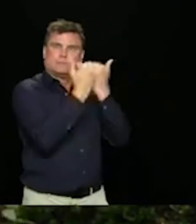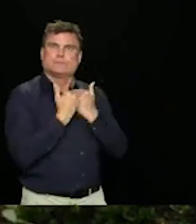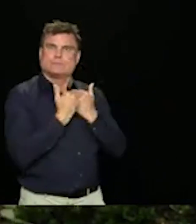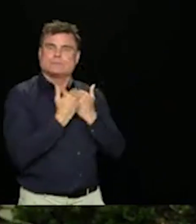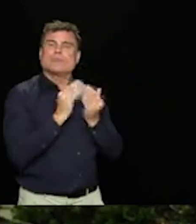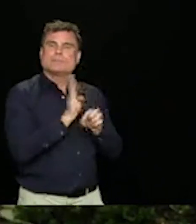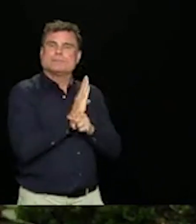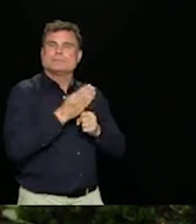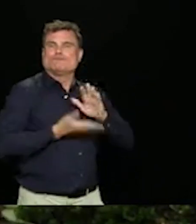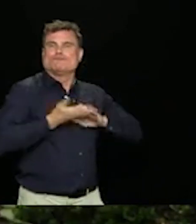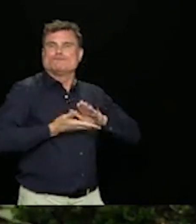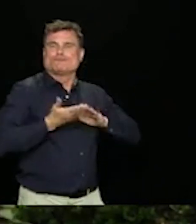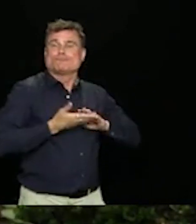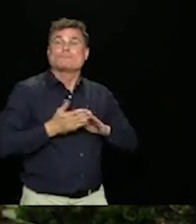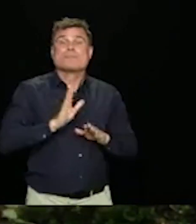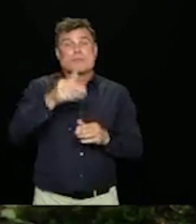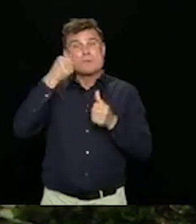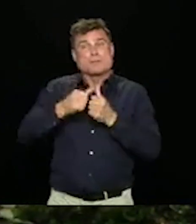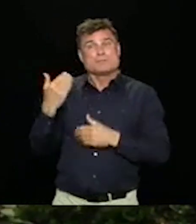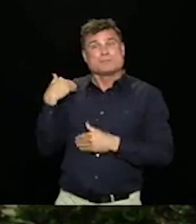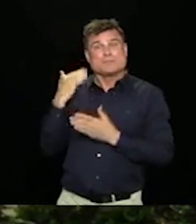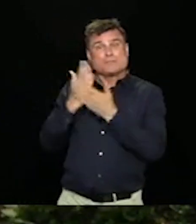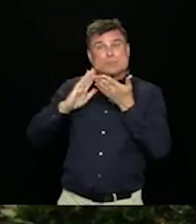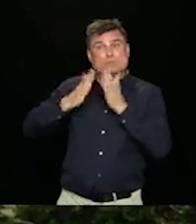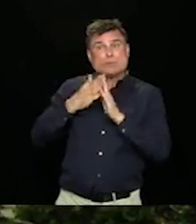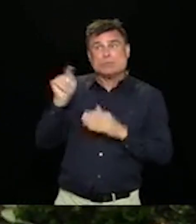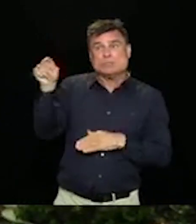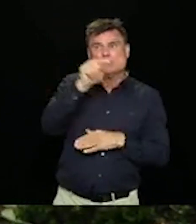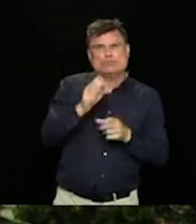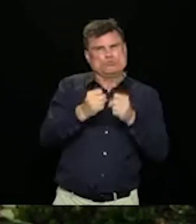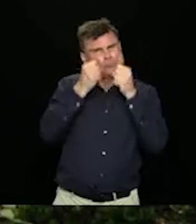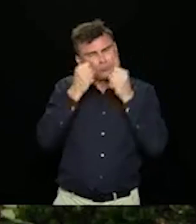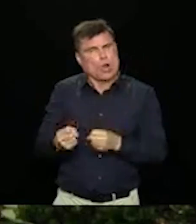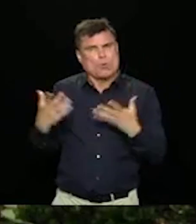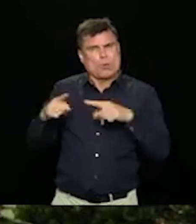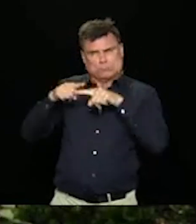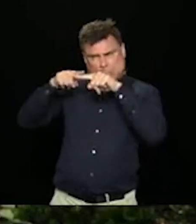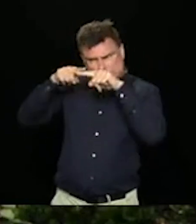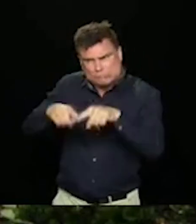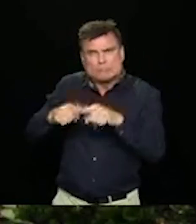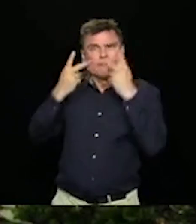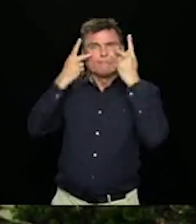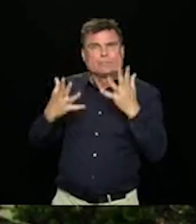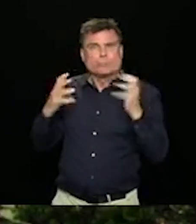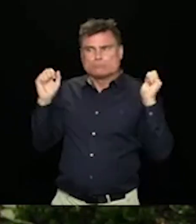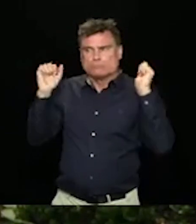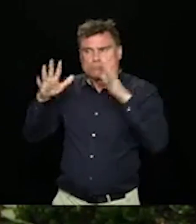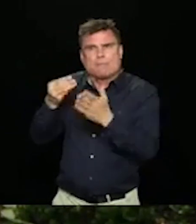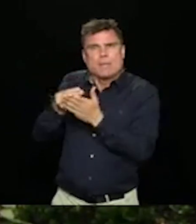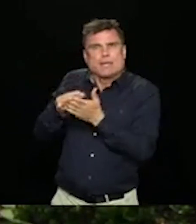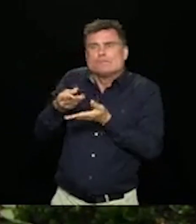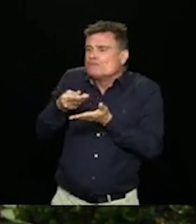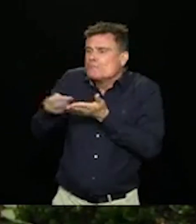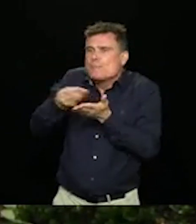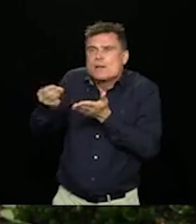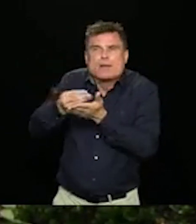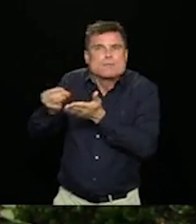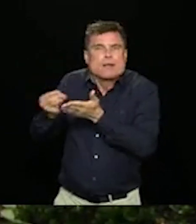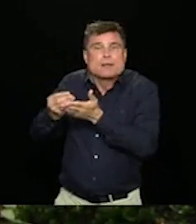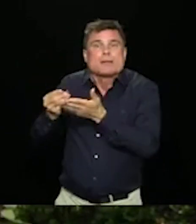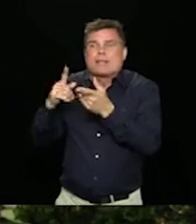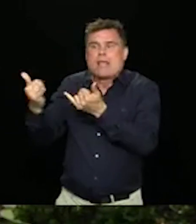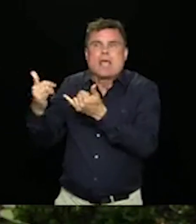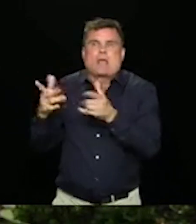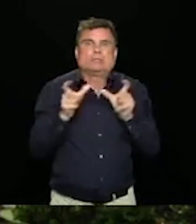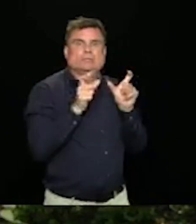in tourism-dependent communities were saying stay home. So we can't lose sight of the road we've traveled. We've all worked really hard